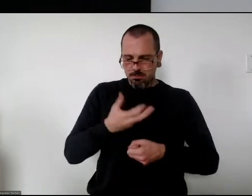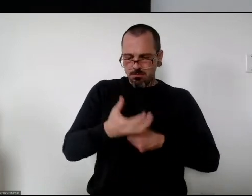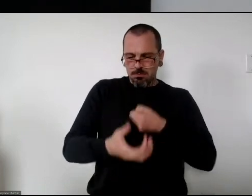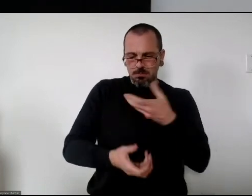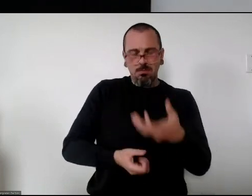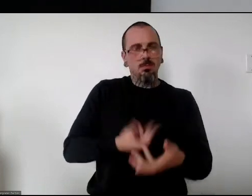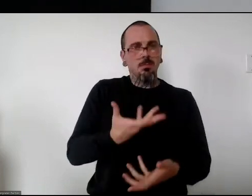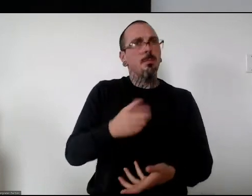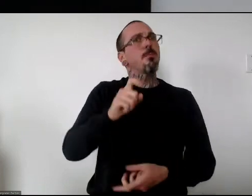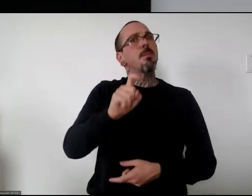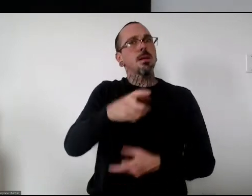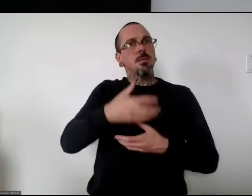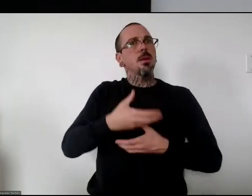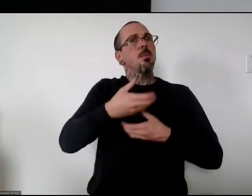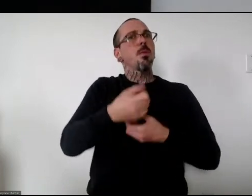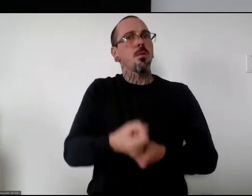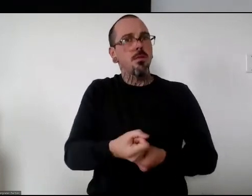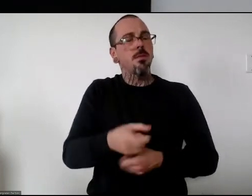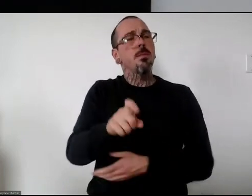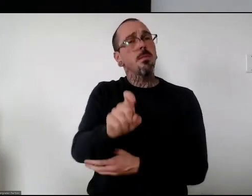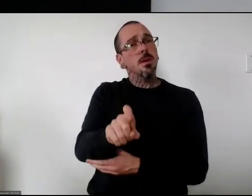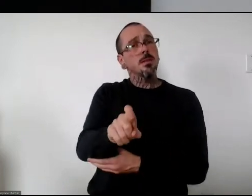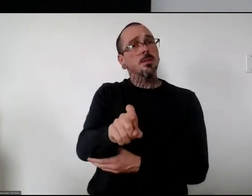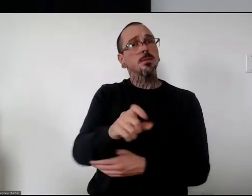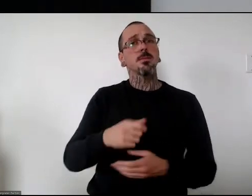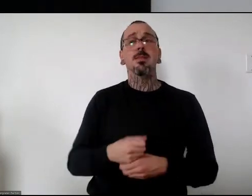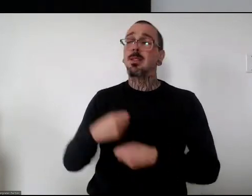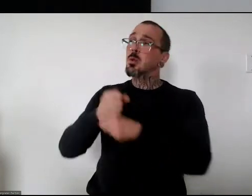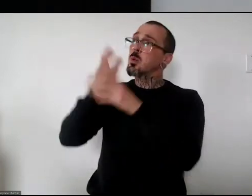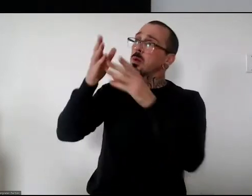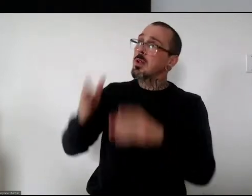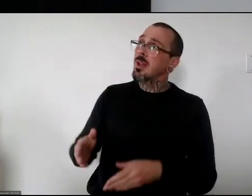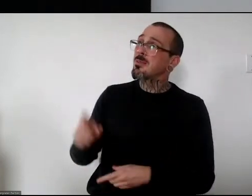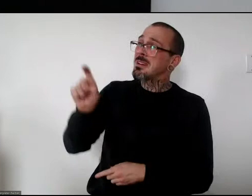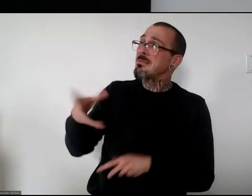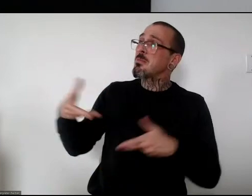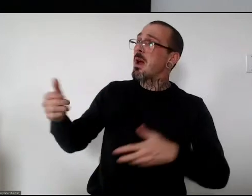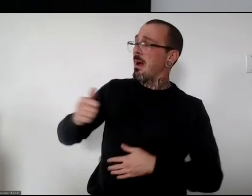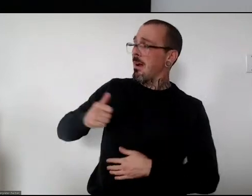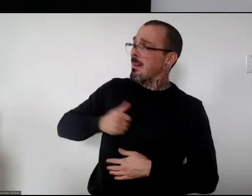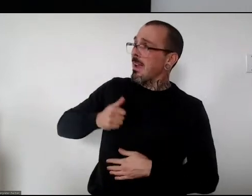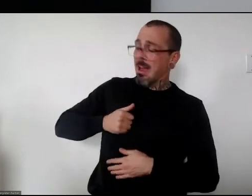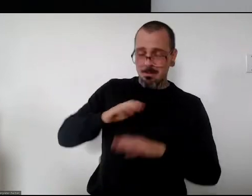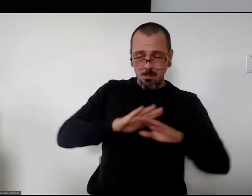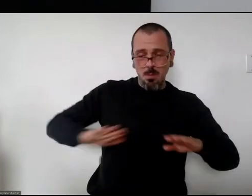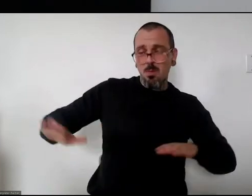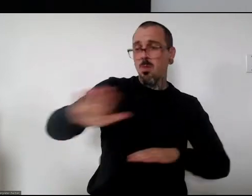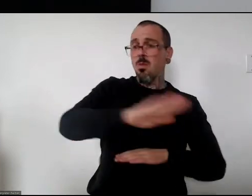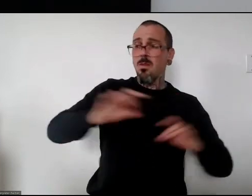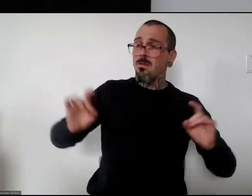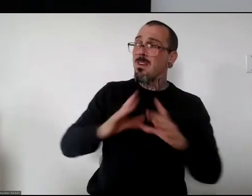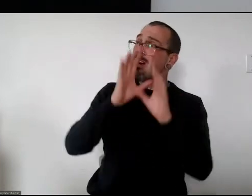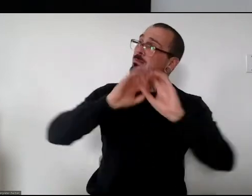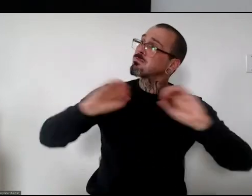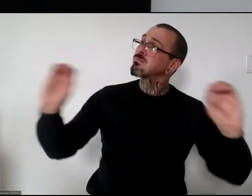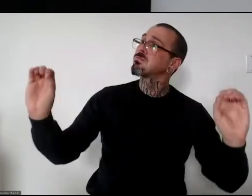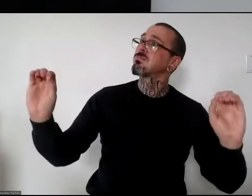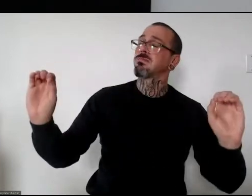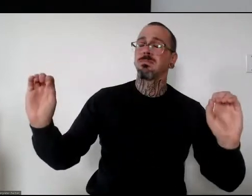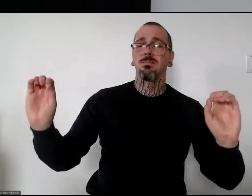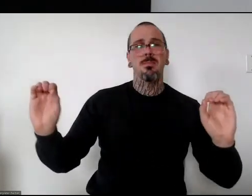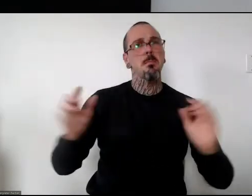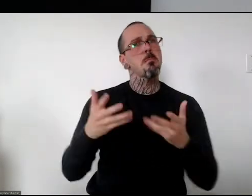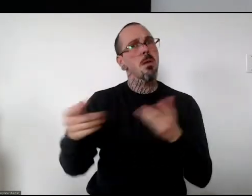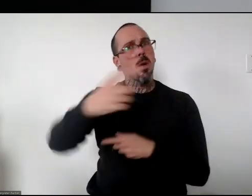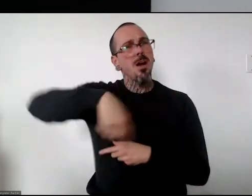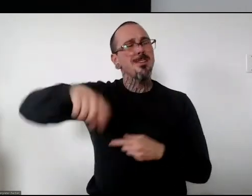we need a Canada free of violence. You might be thinking to yourself, that is impossible, but I feel